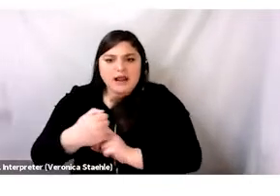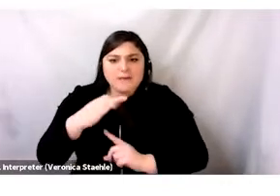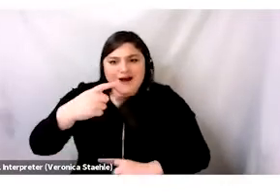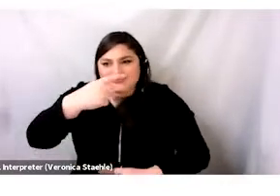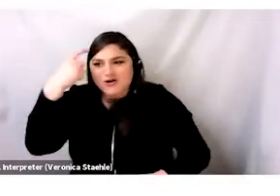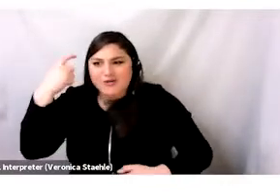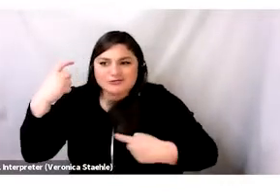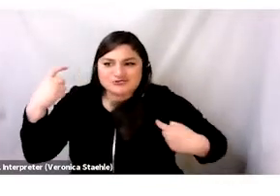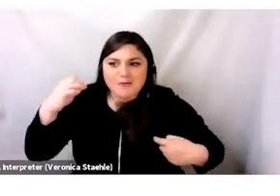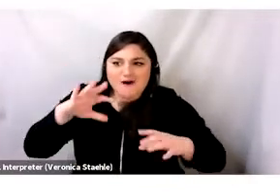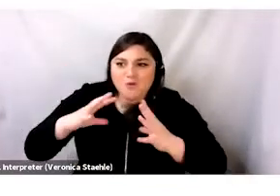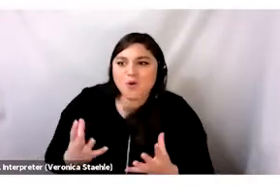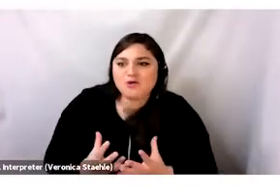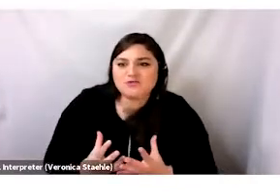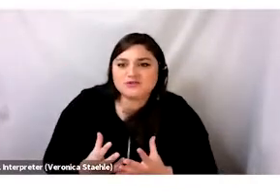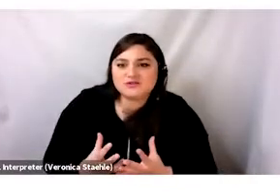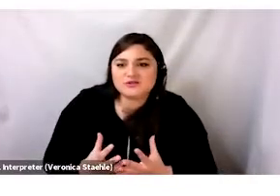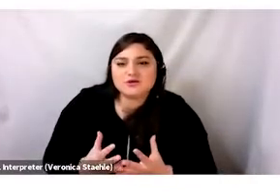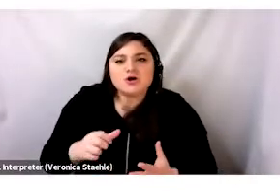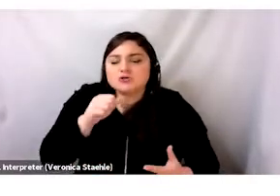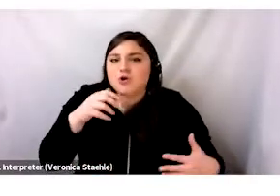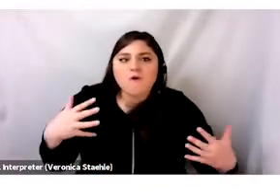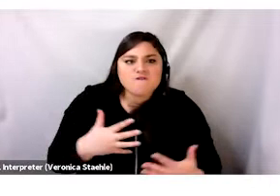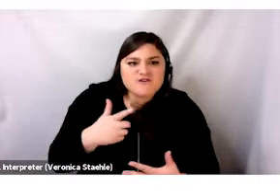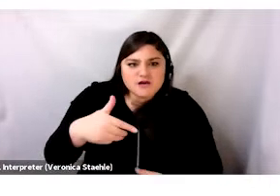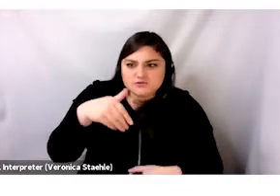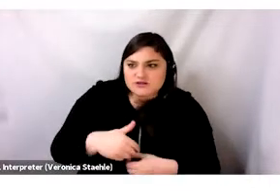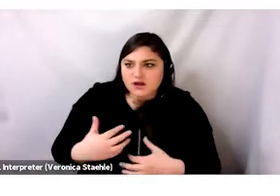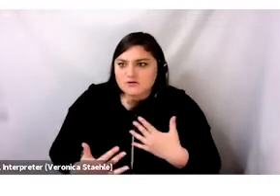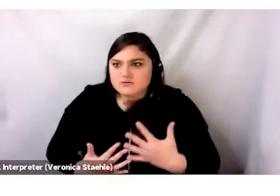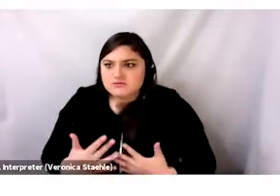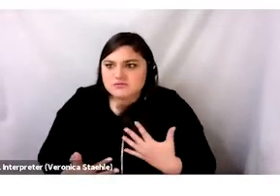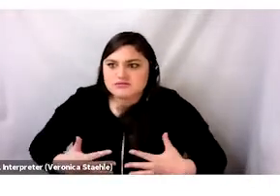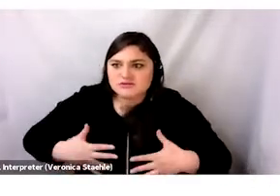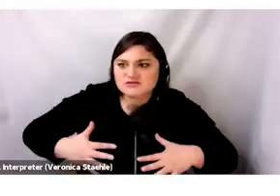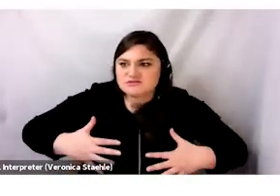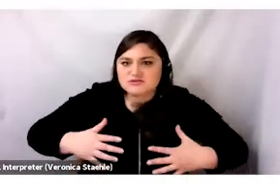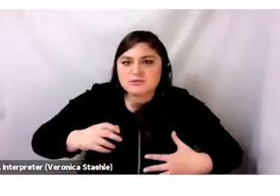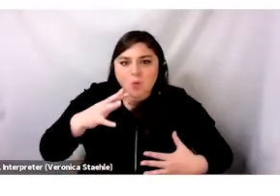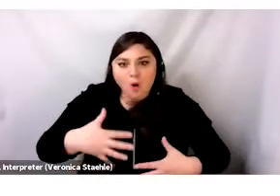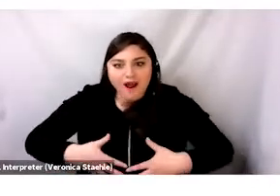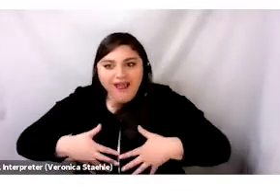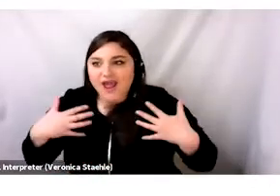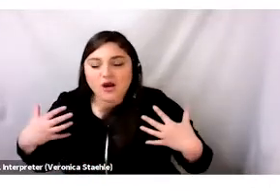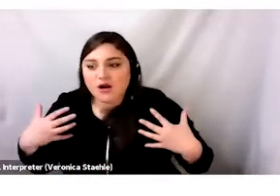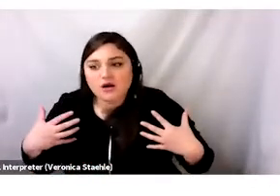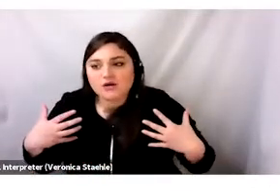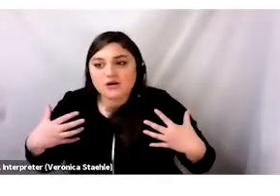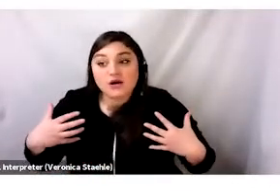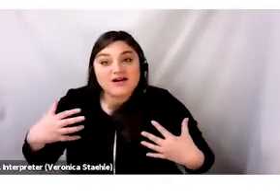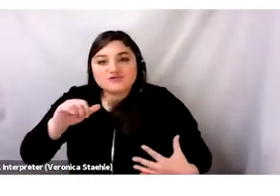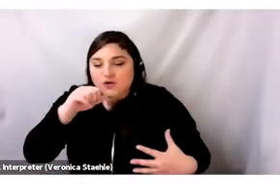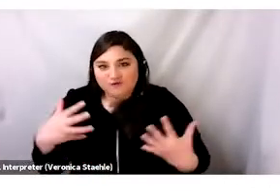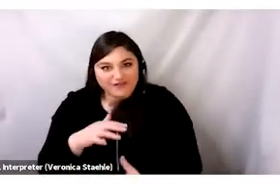feel or the anger or fear, because these responses arise from the depth of your caring